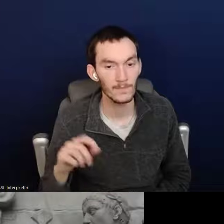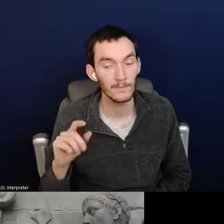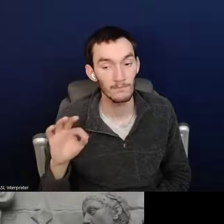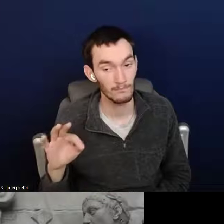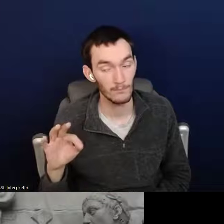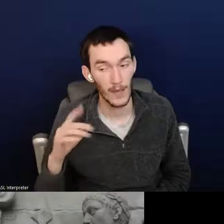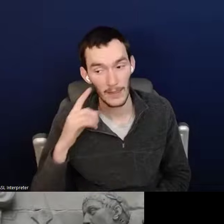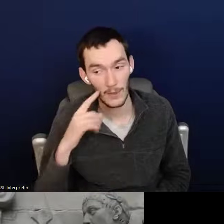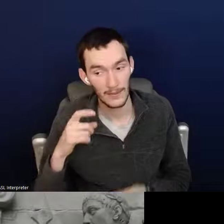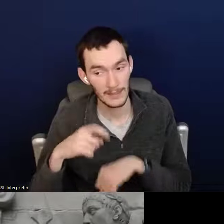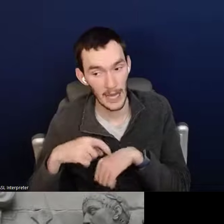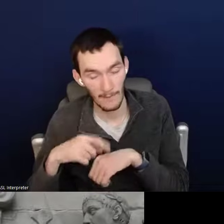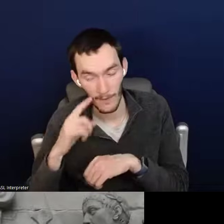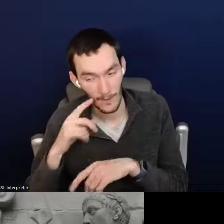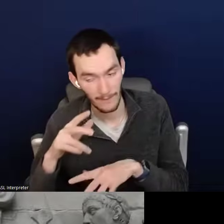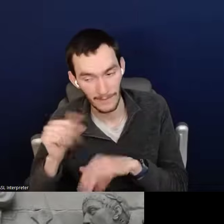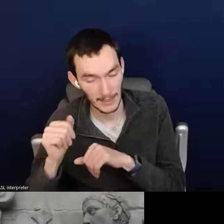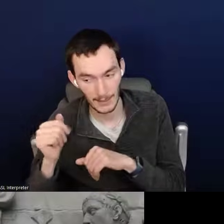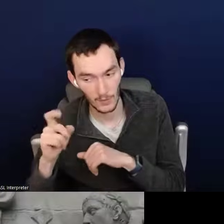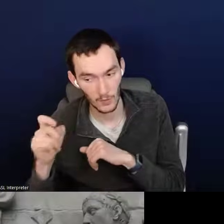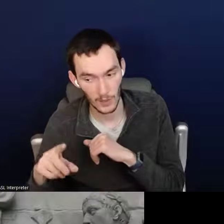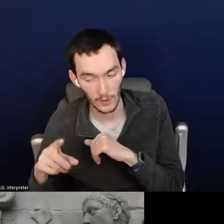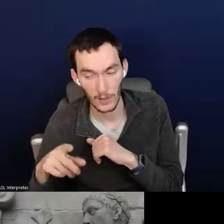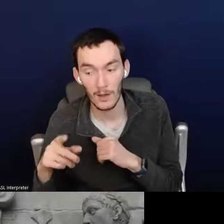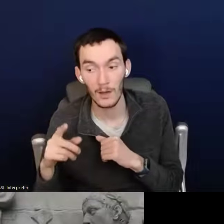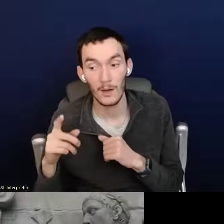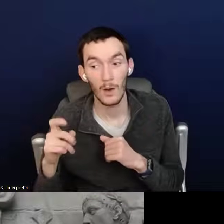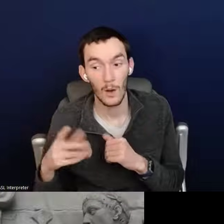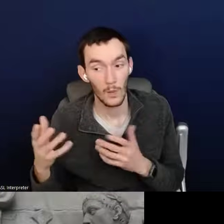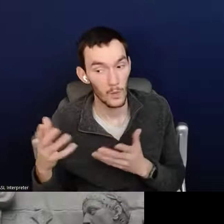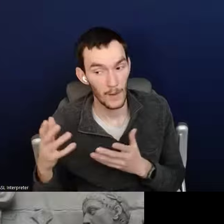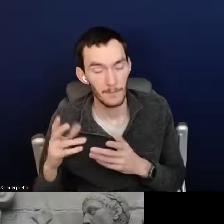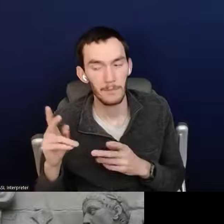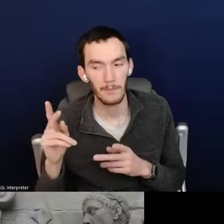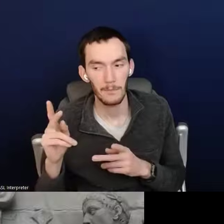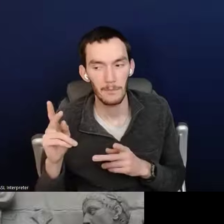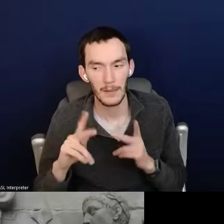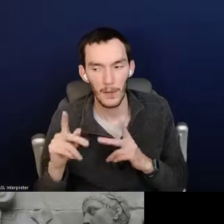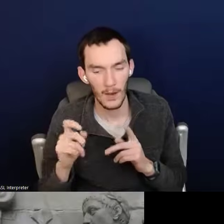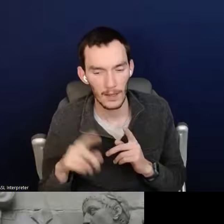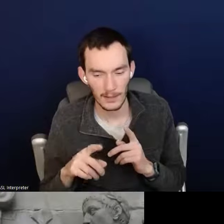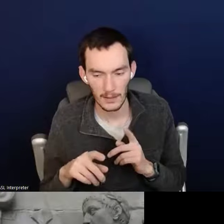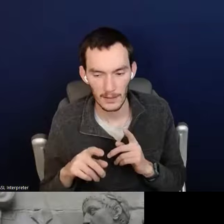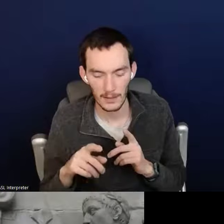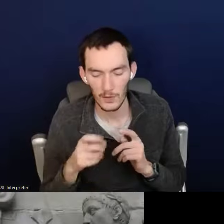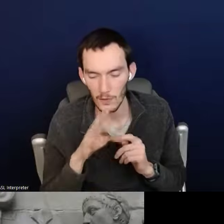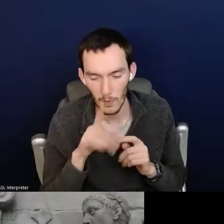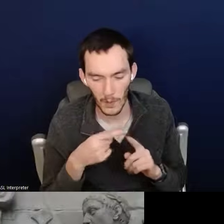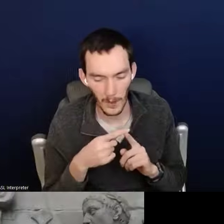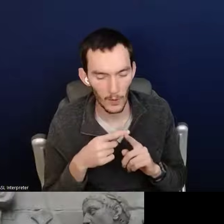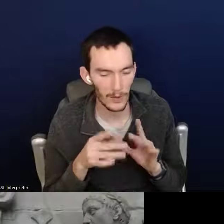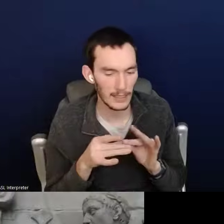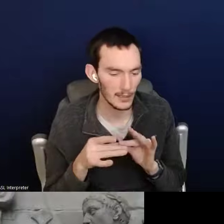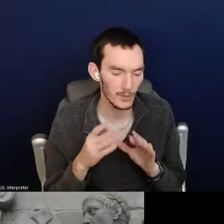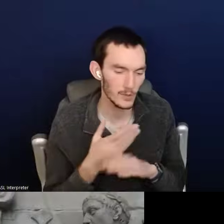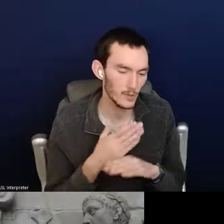for a real quick one. And that is people are asking, you spoke about the connection